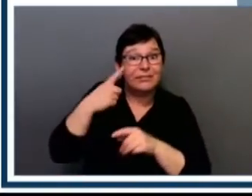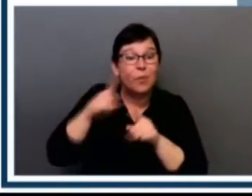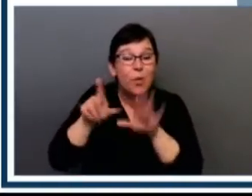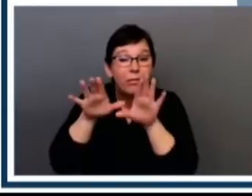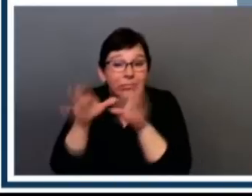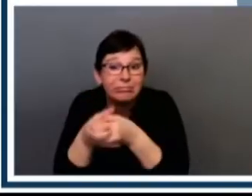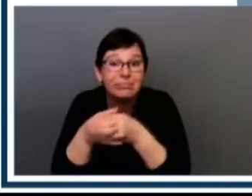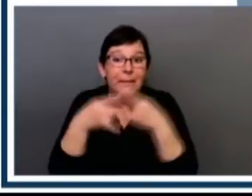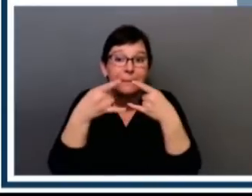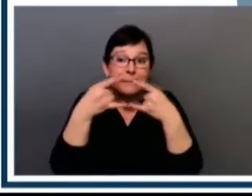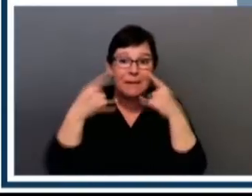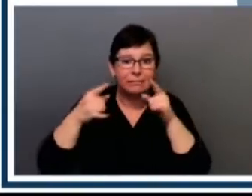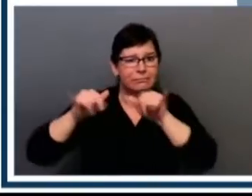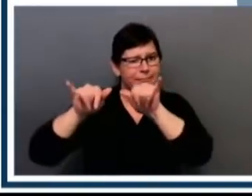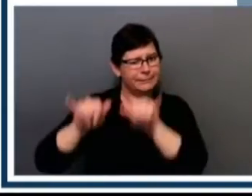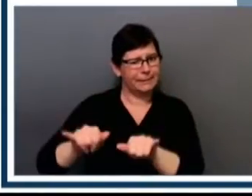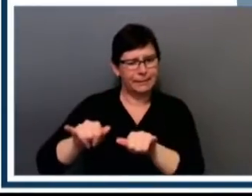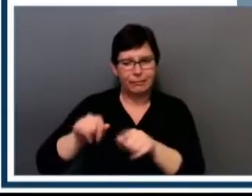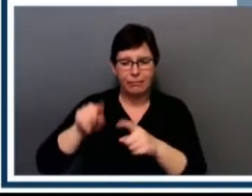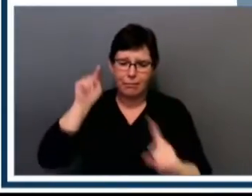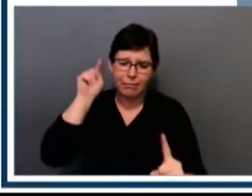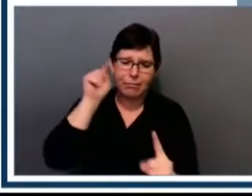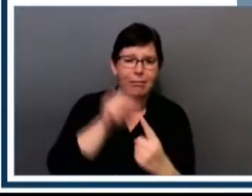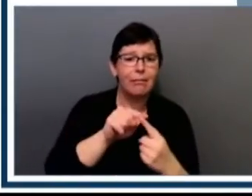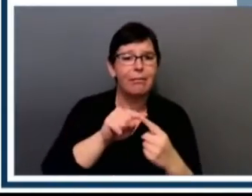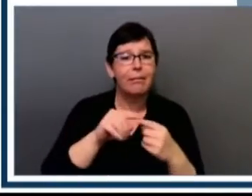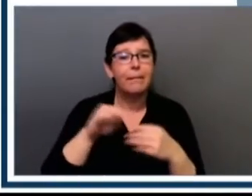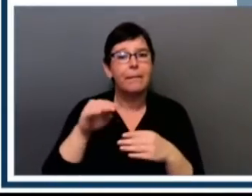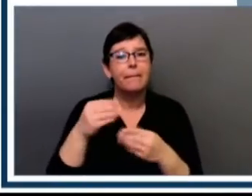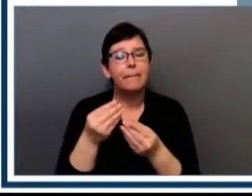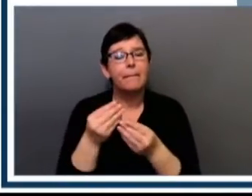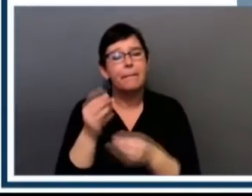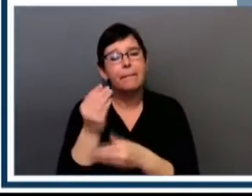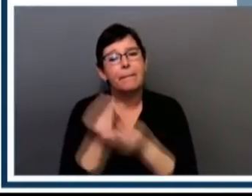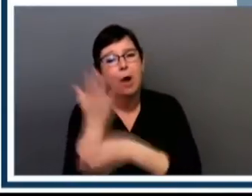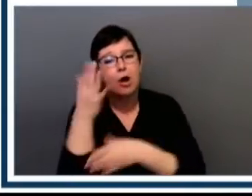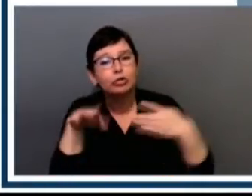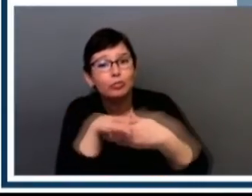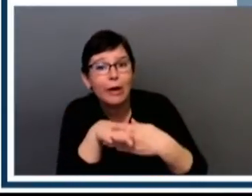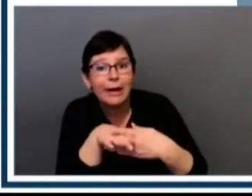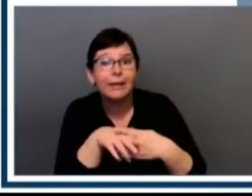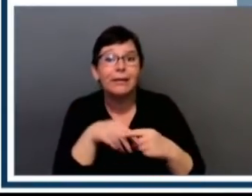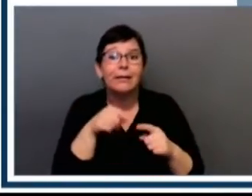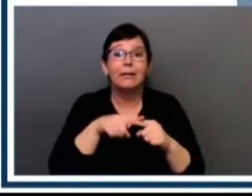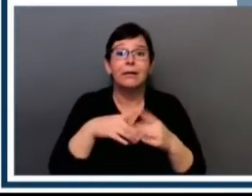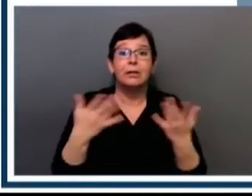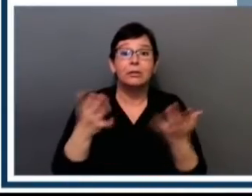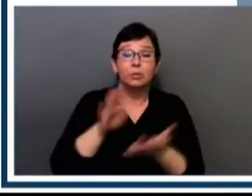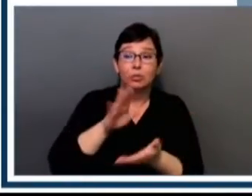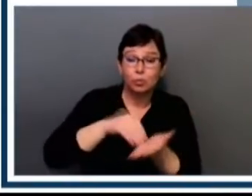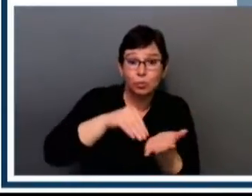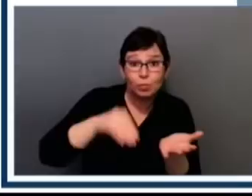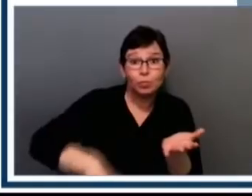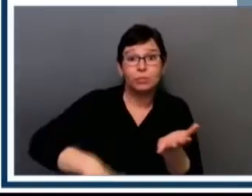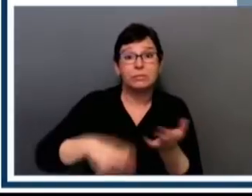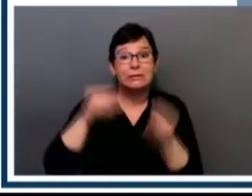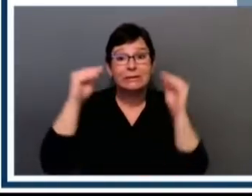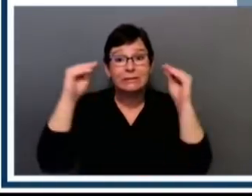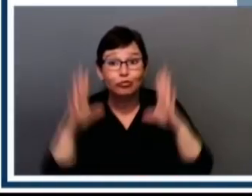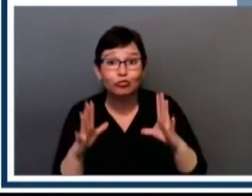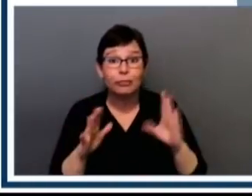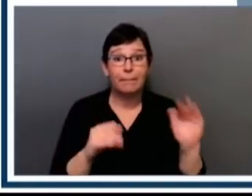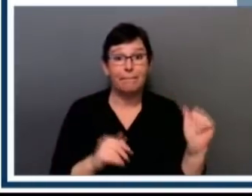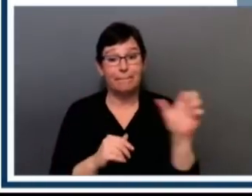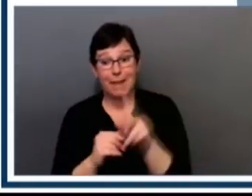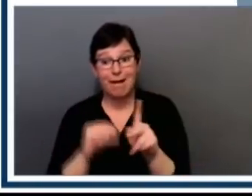and classrooms with no restrictions or required measures. For many, this is welcome news.